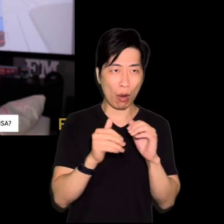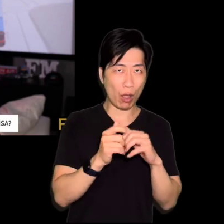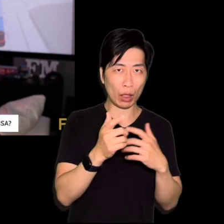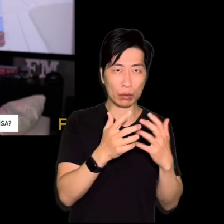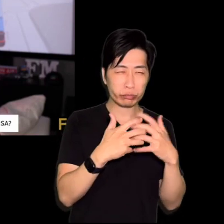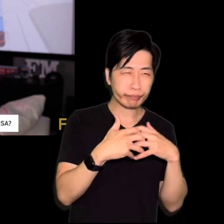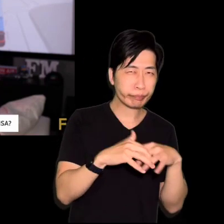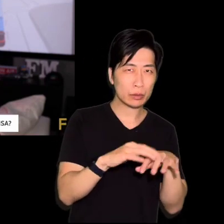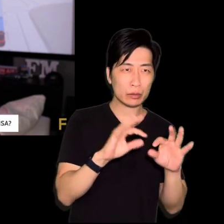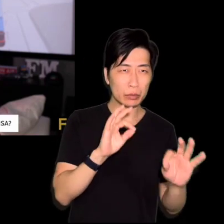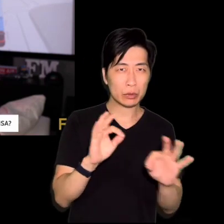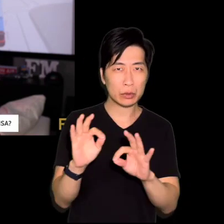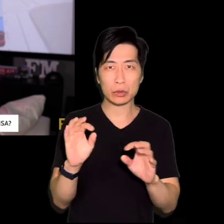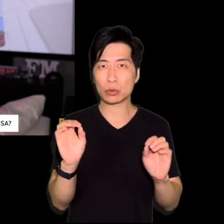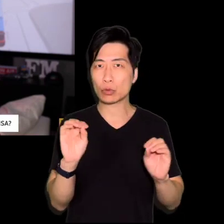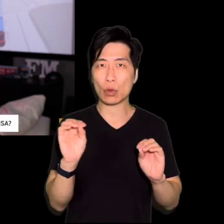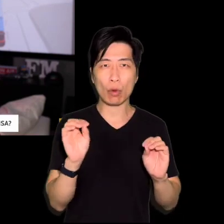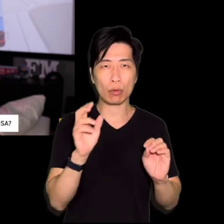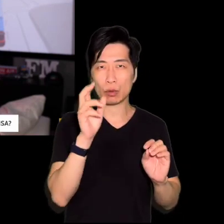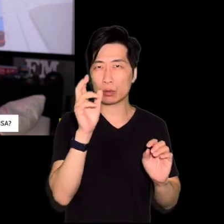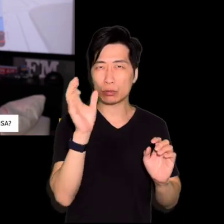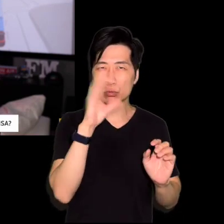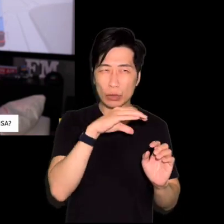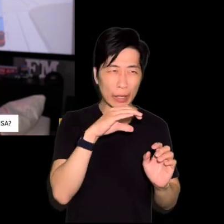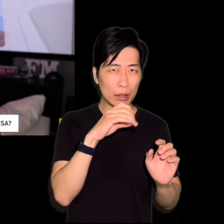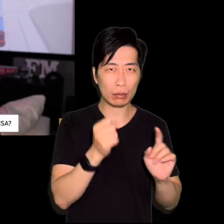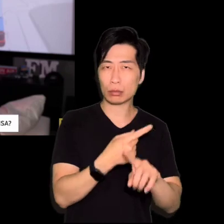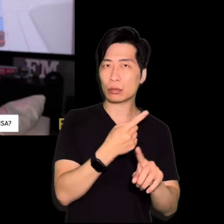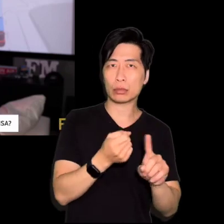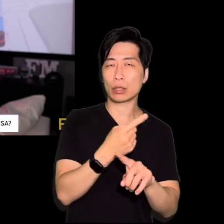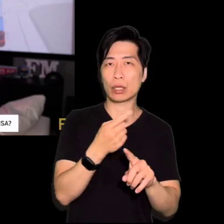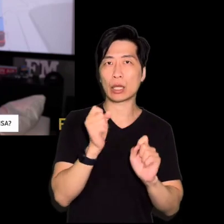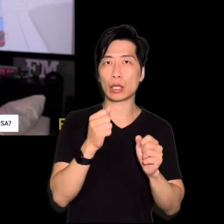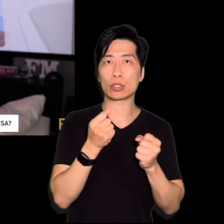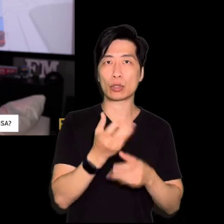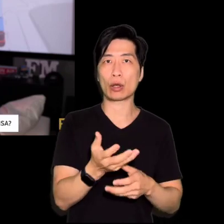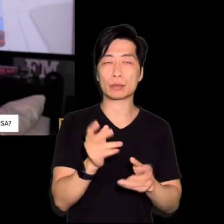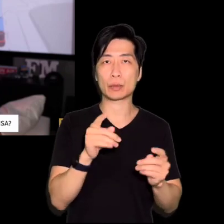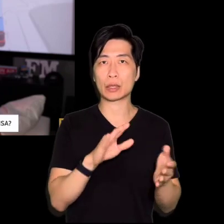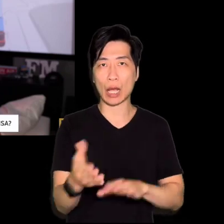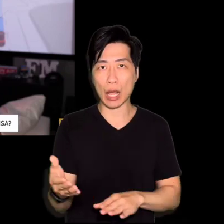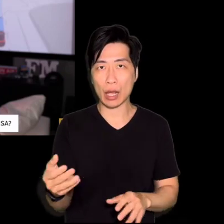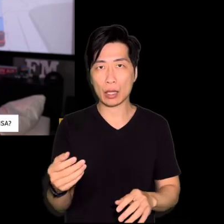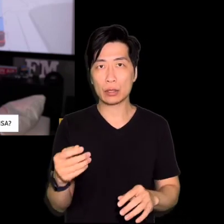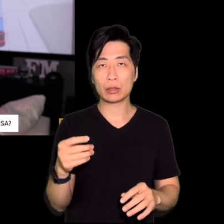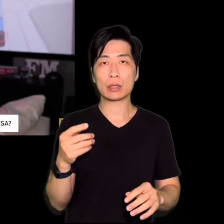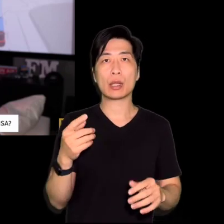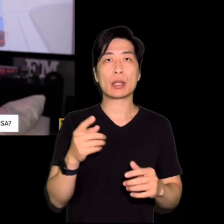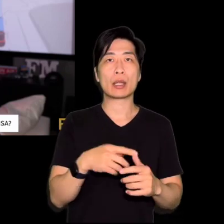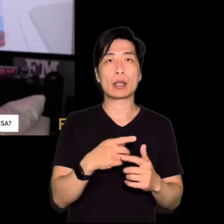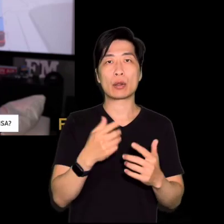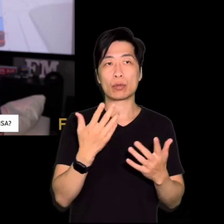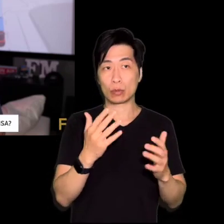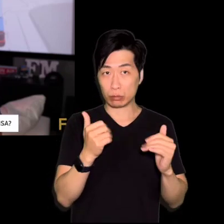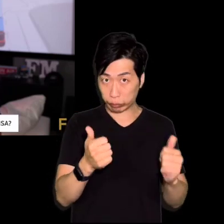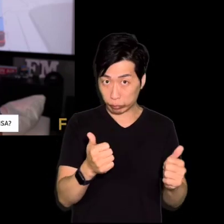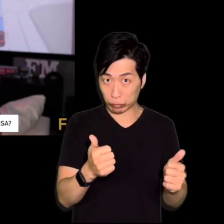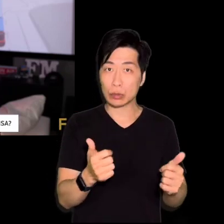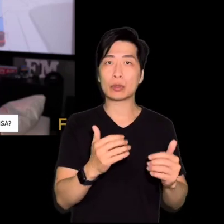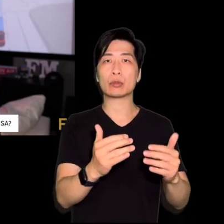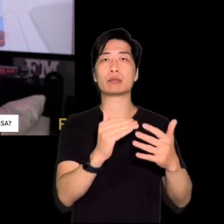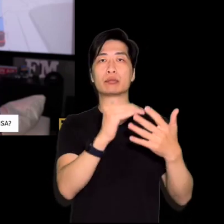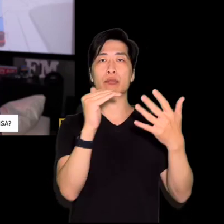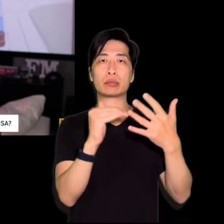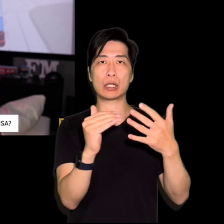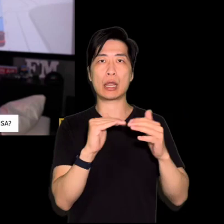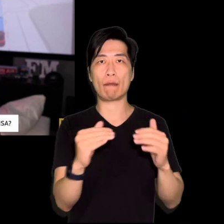the things are sort of ironed out around the edges. We don't have any bugs that are potentially fatal. And then once we get through that,